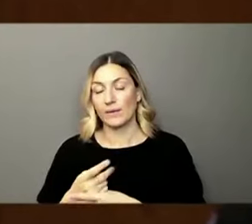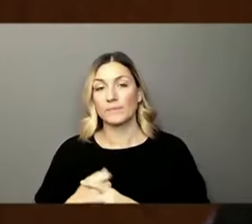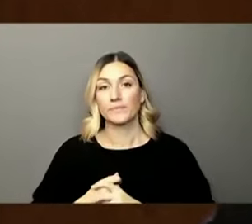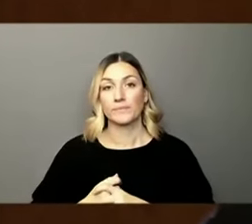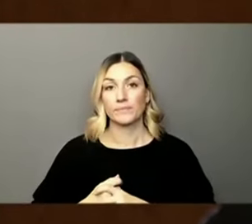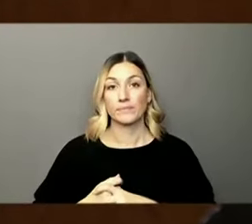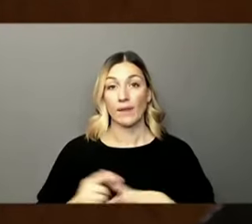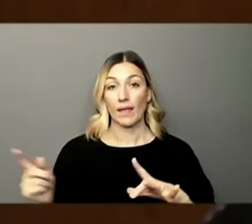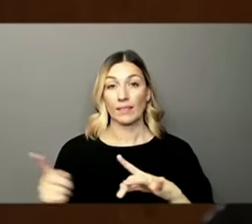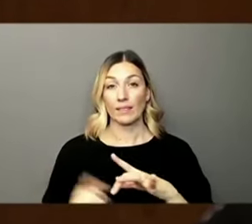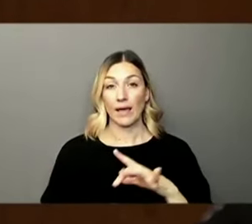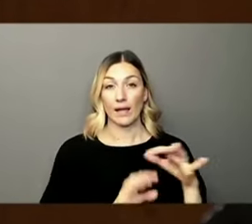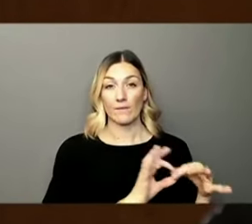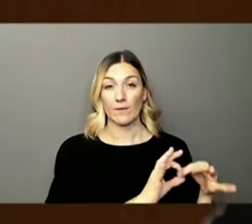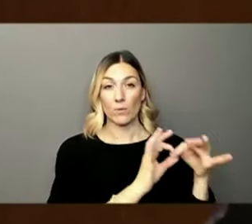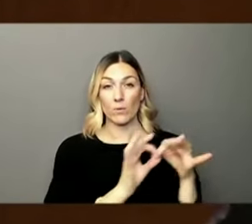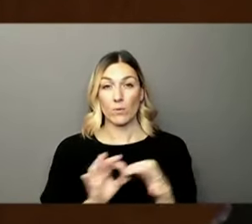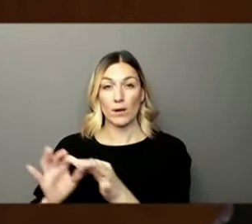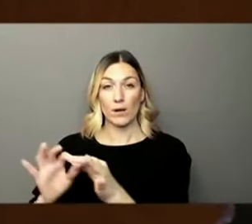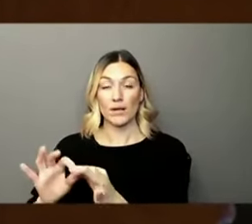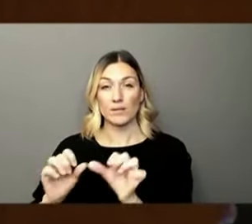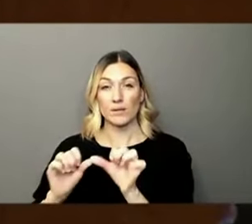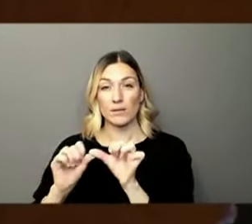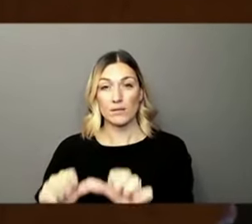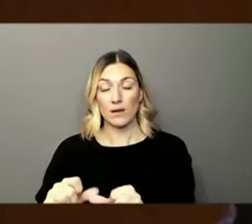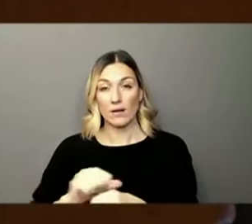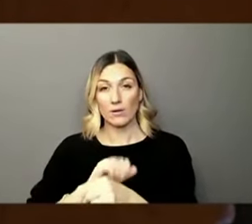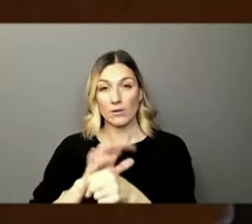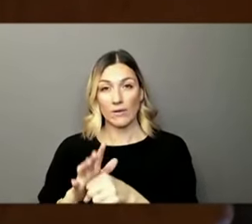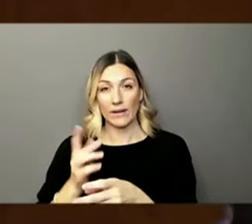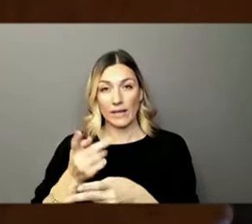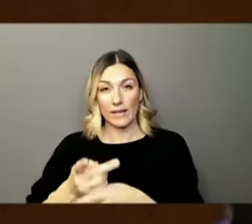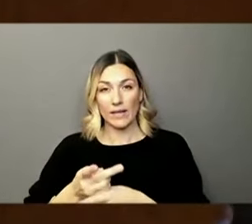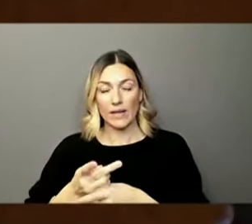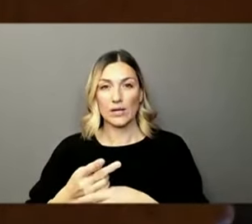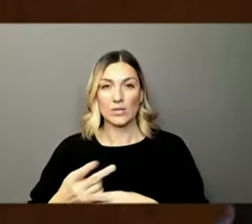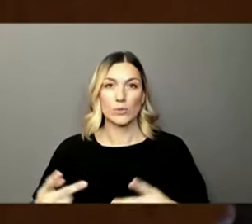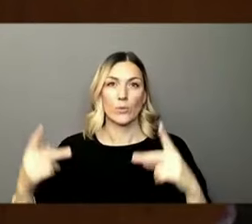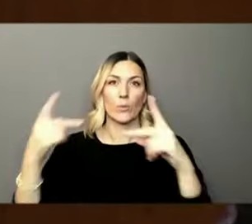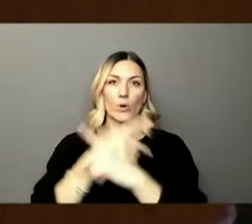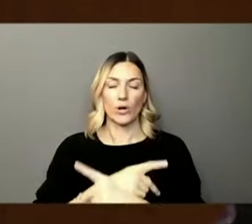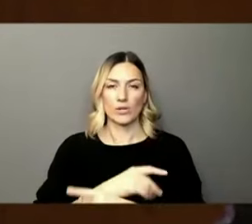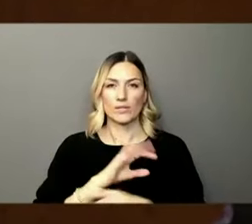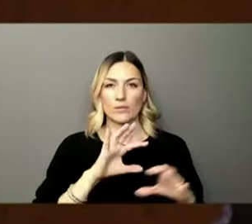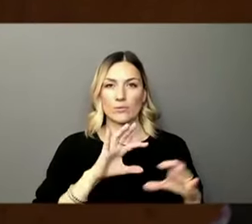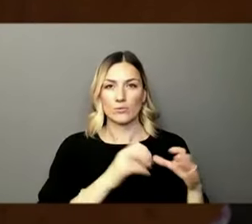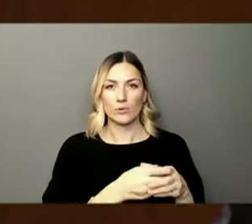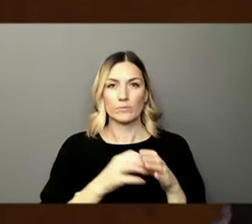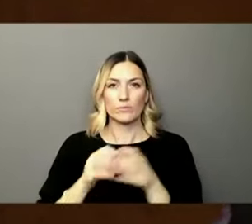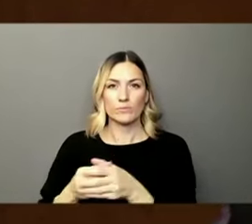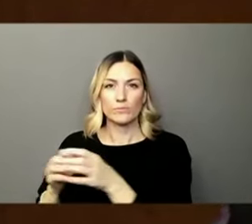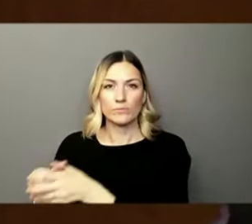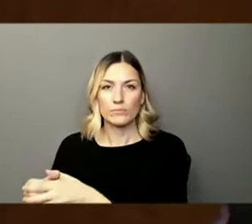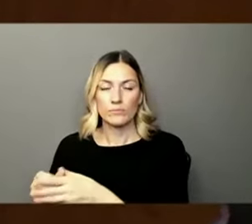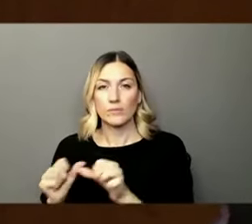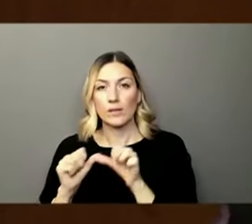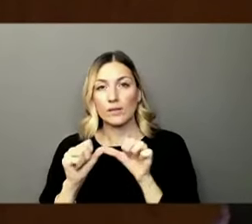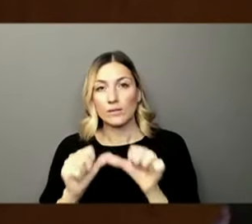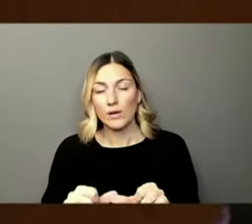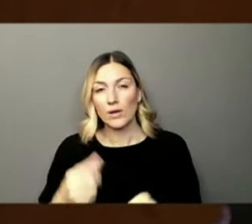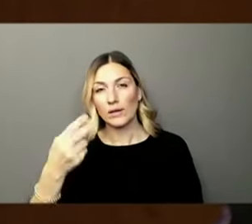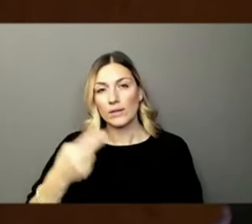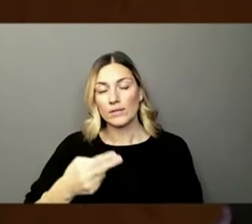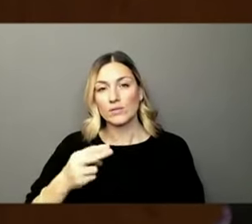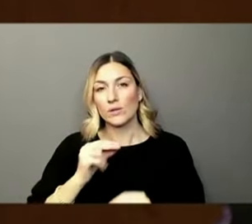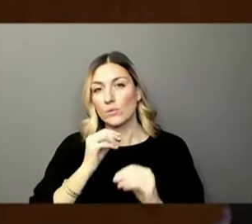of coordination in long COVID care is amplified in these underserved minority populations that have longstanding history of poor access to